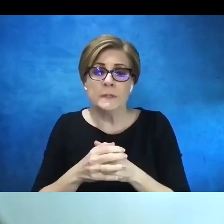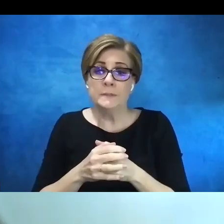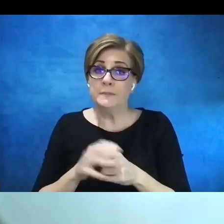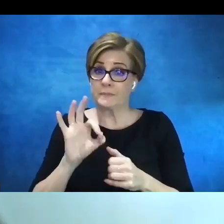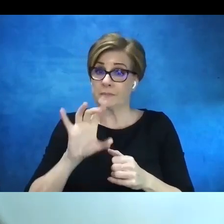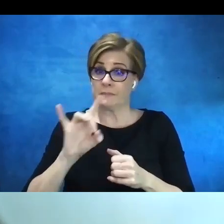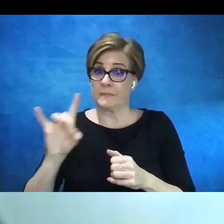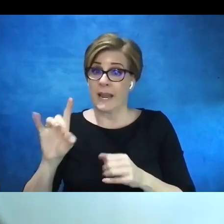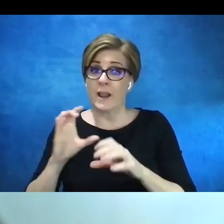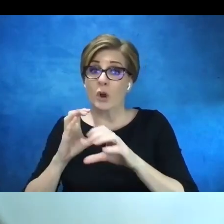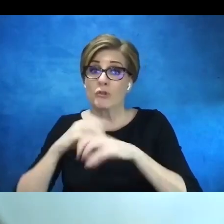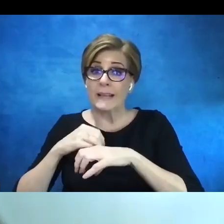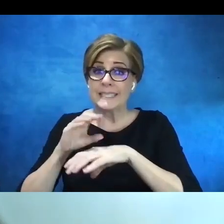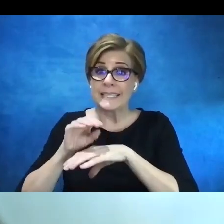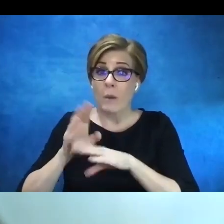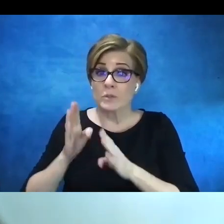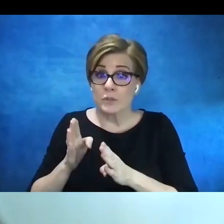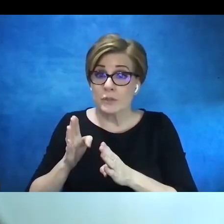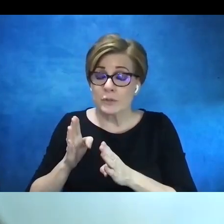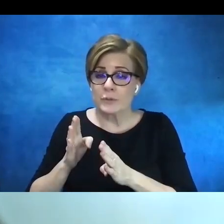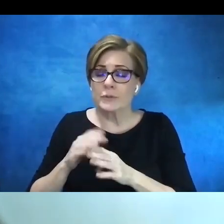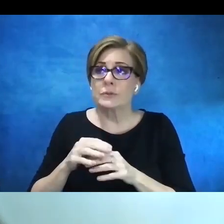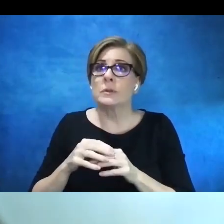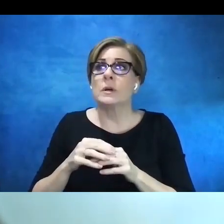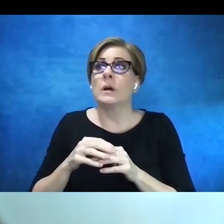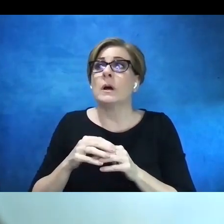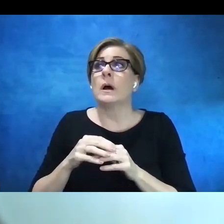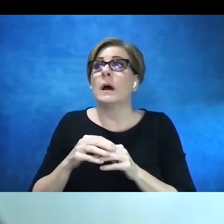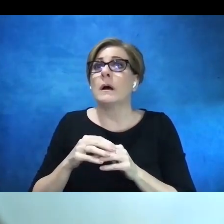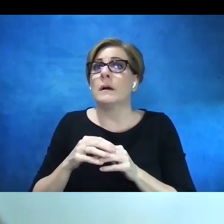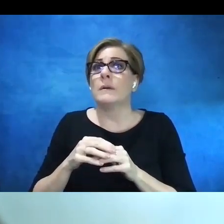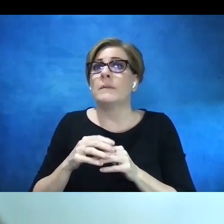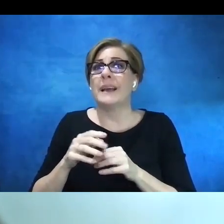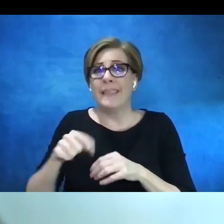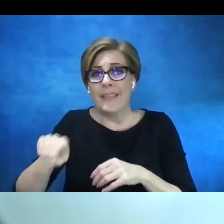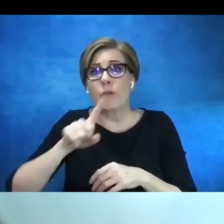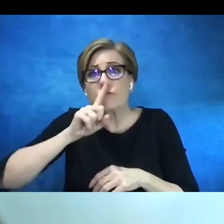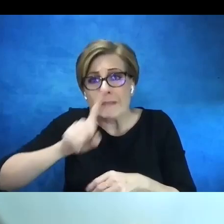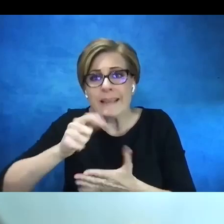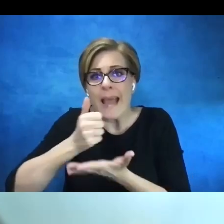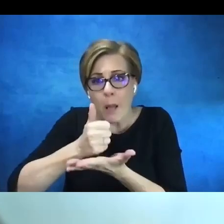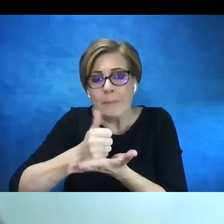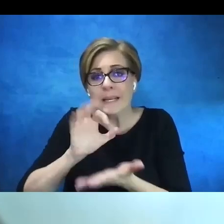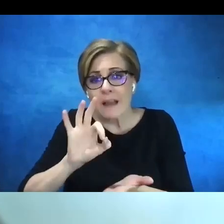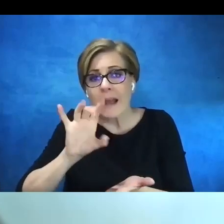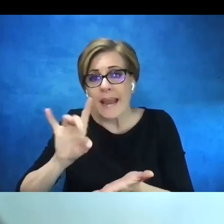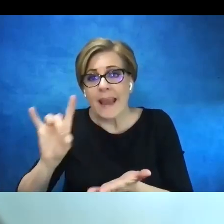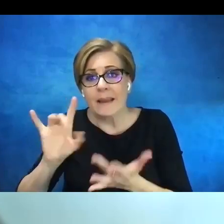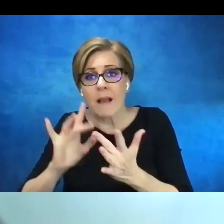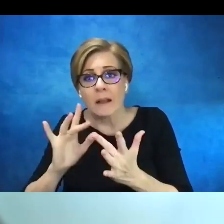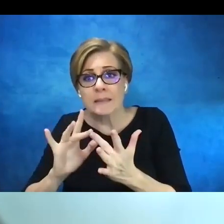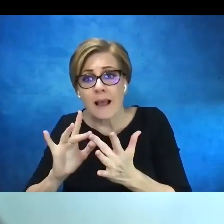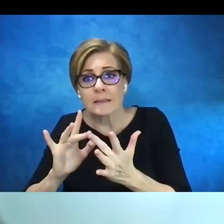crisis counselors are, really helping 988 contacts. So, and the